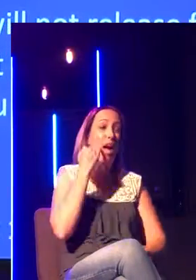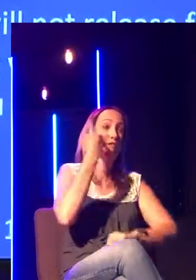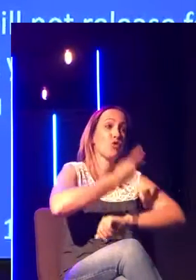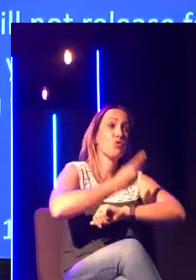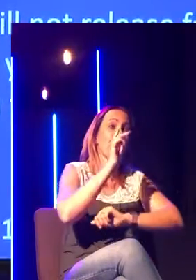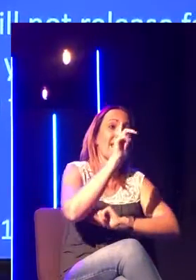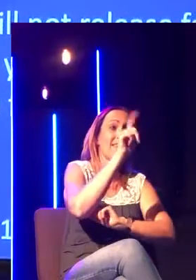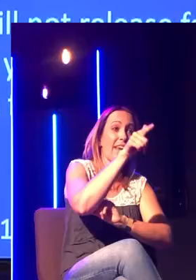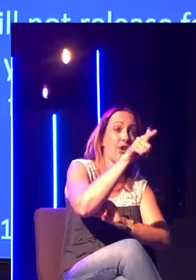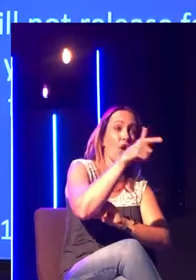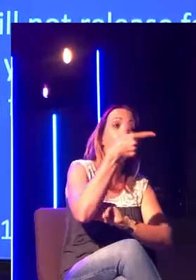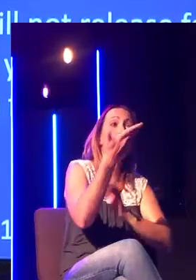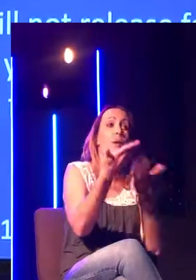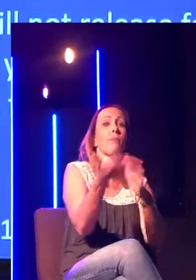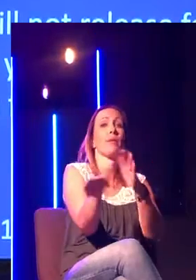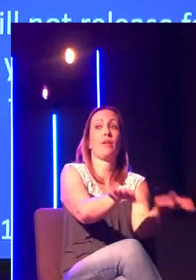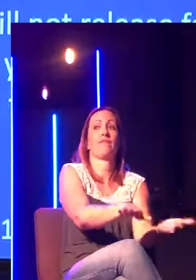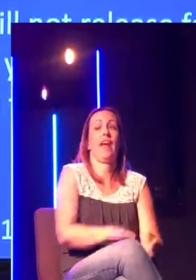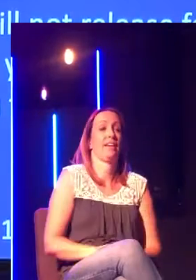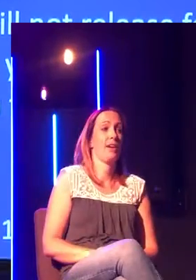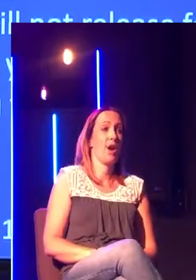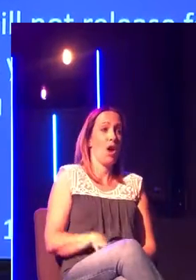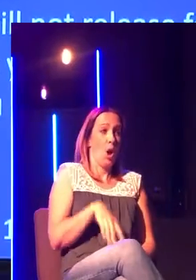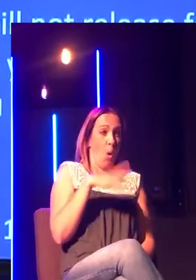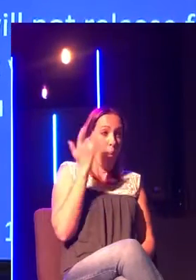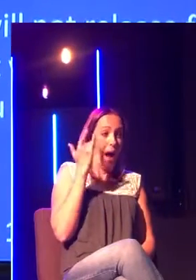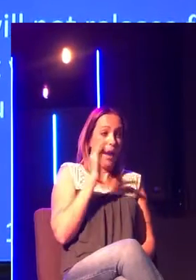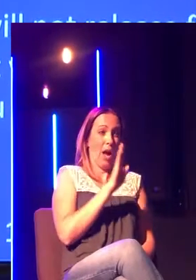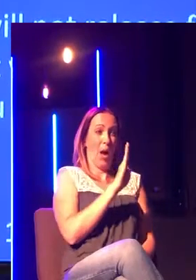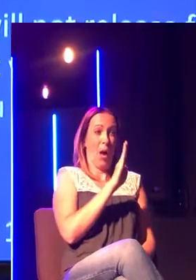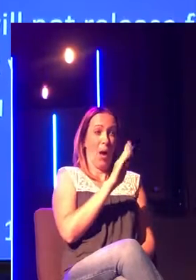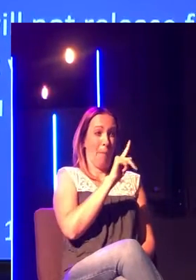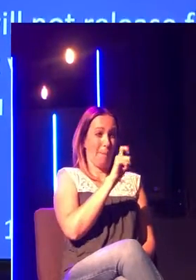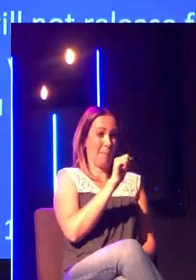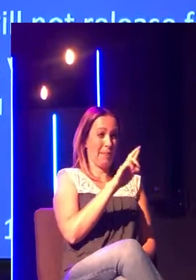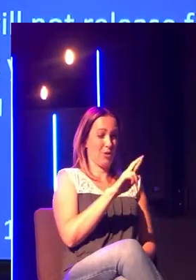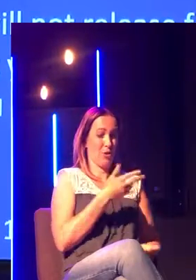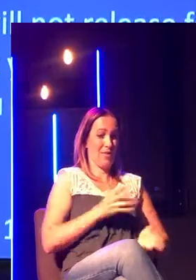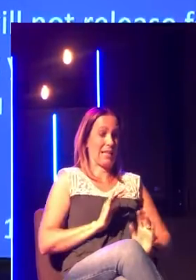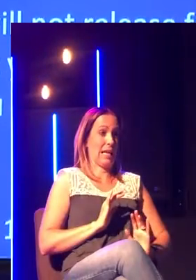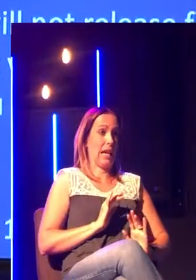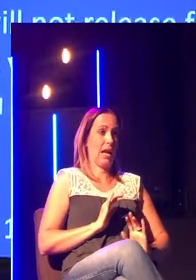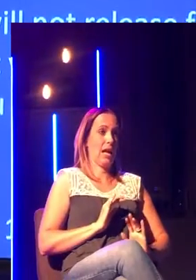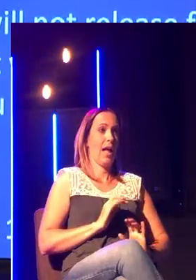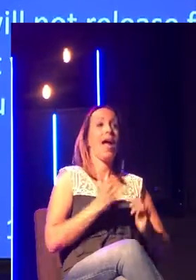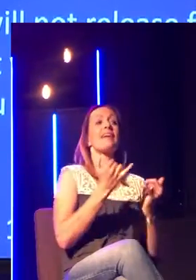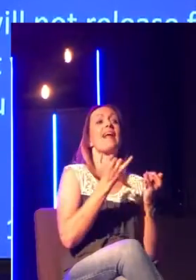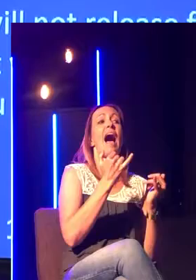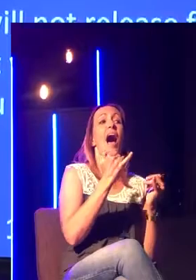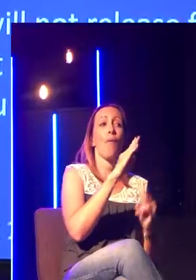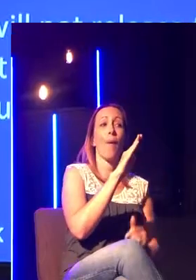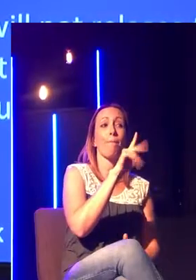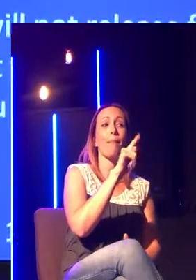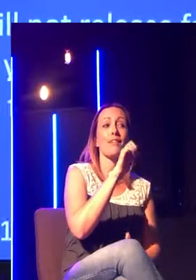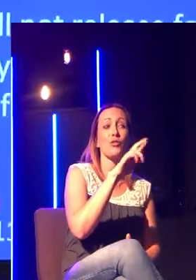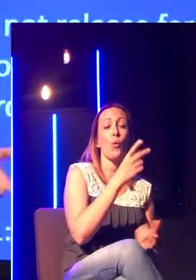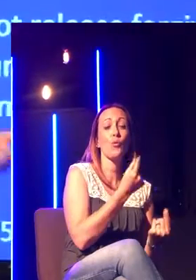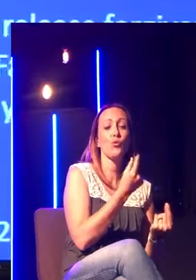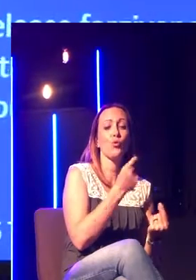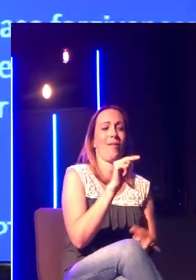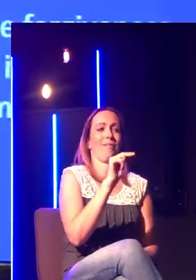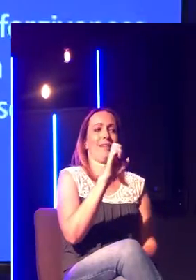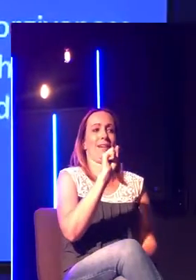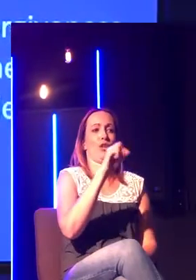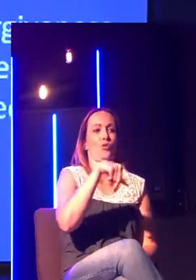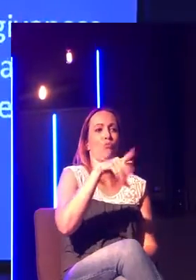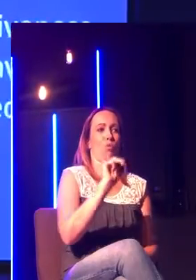dead because of a blister. I now put Neosporin on blisters, but